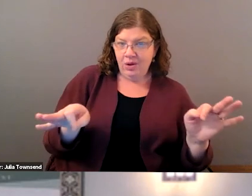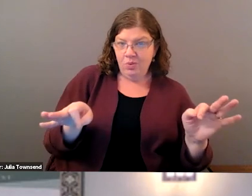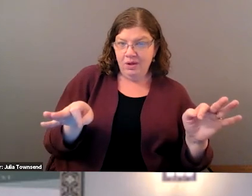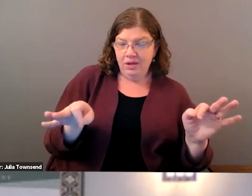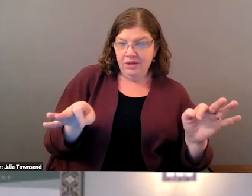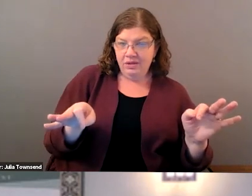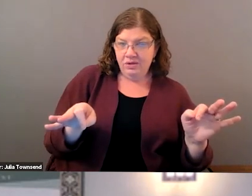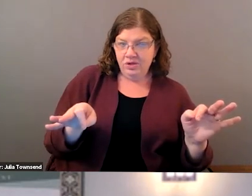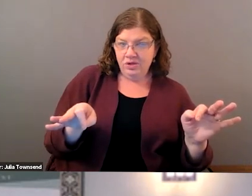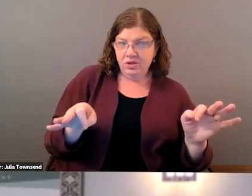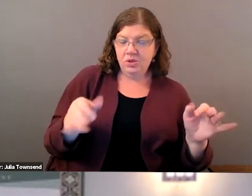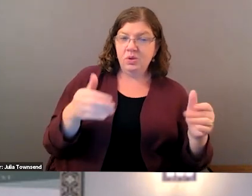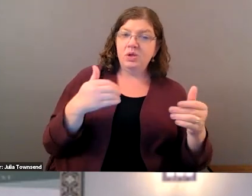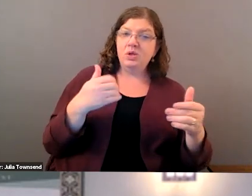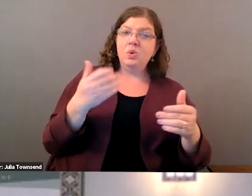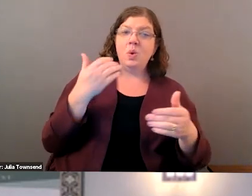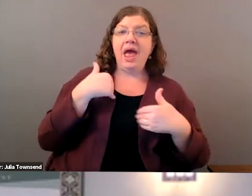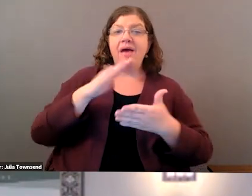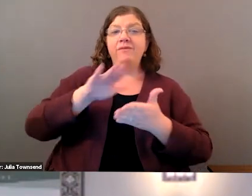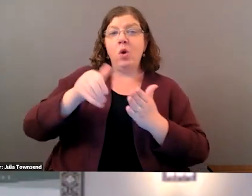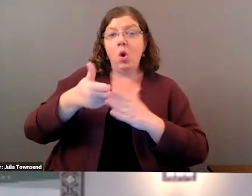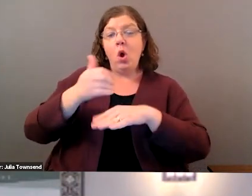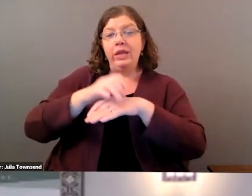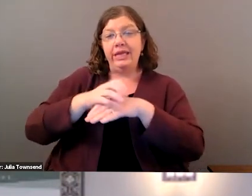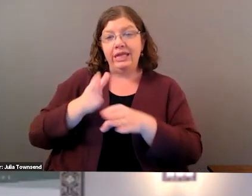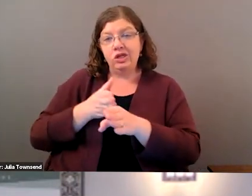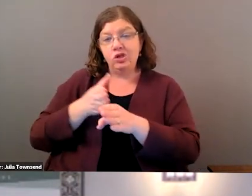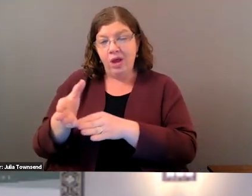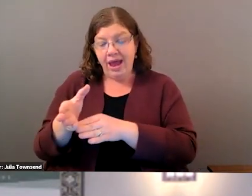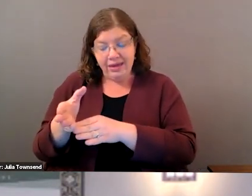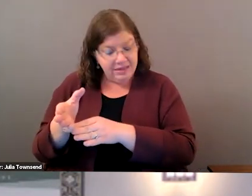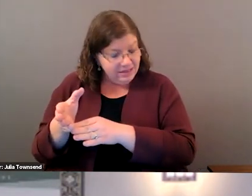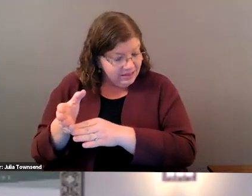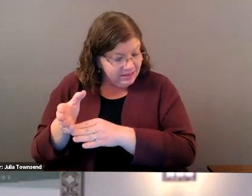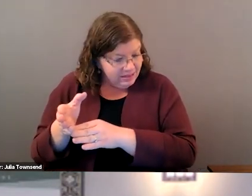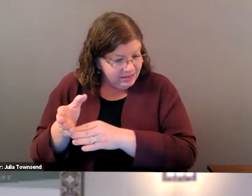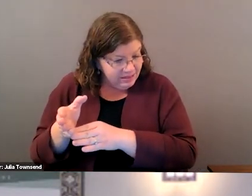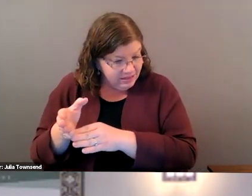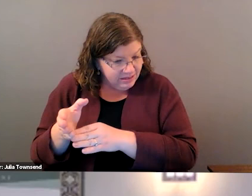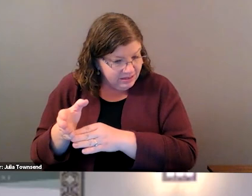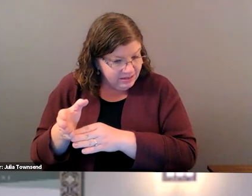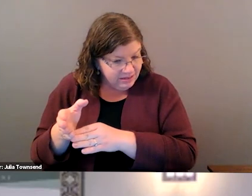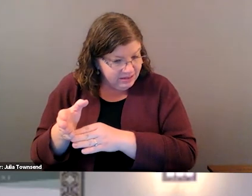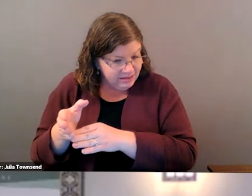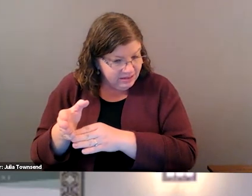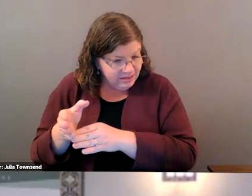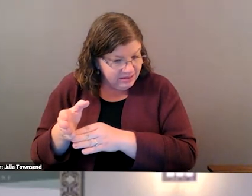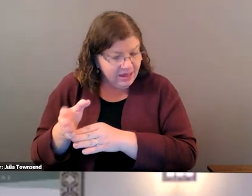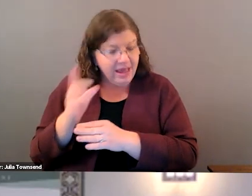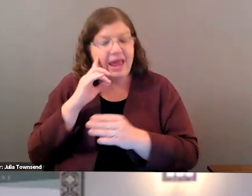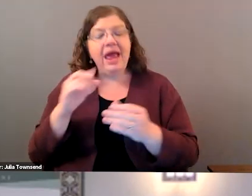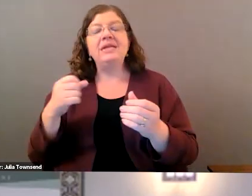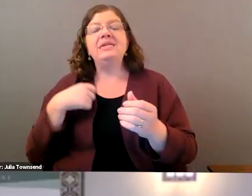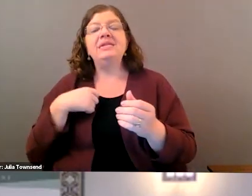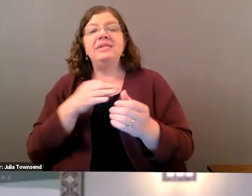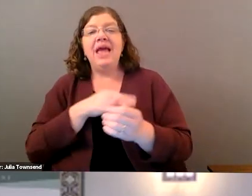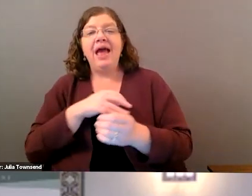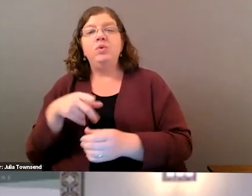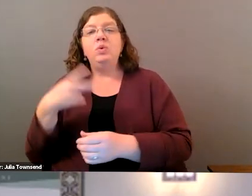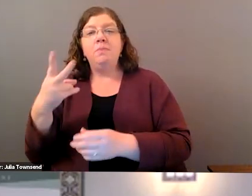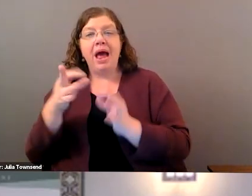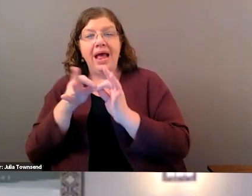To have all English track and teach are bilingual to help students as needed